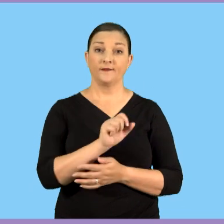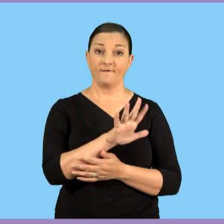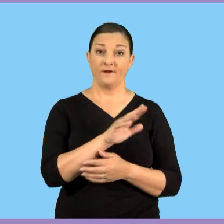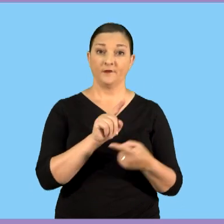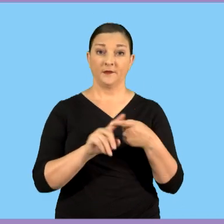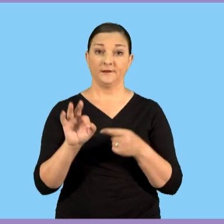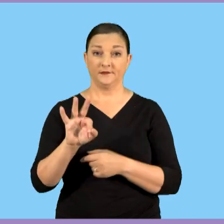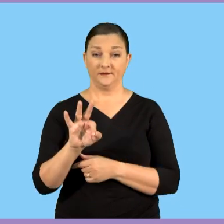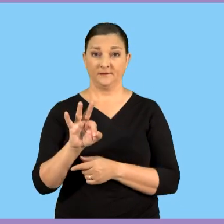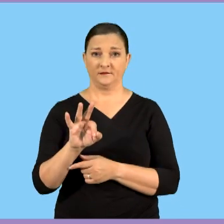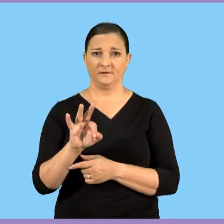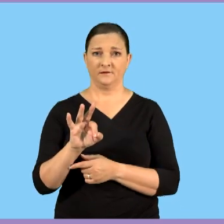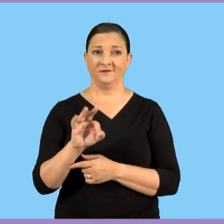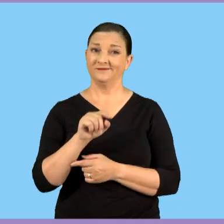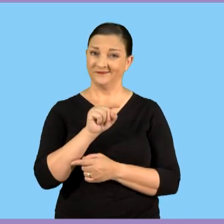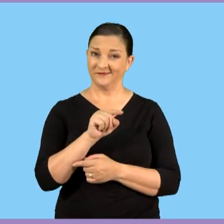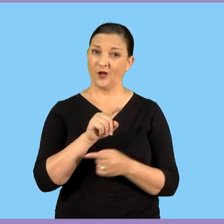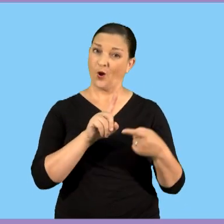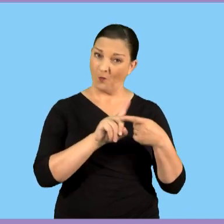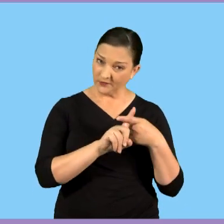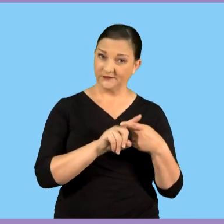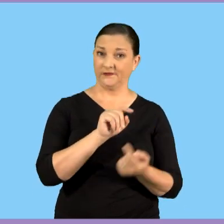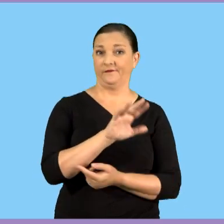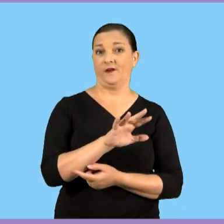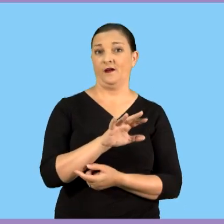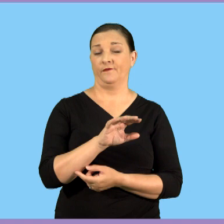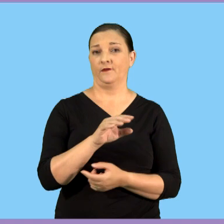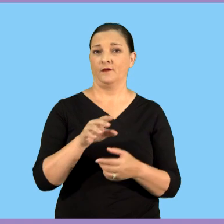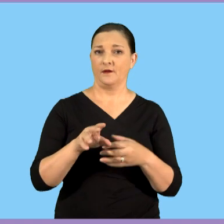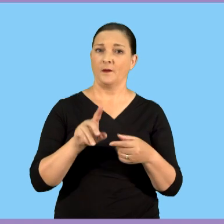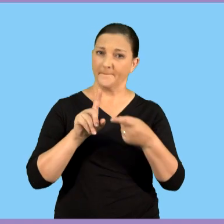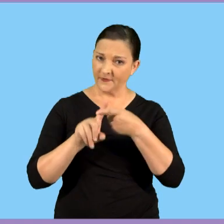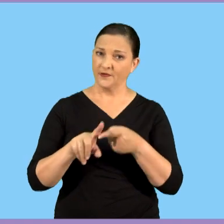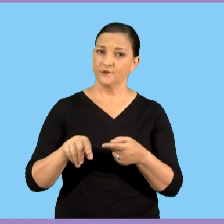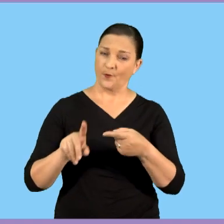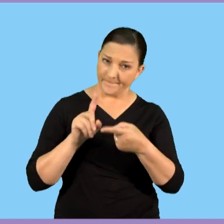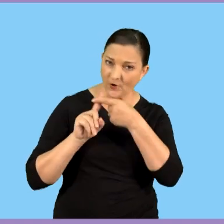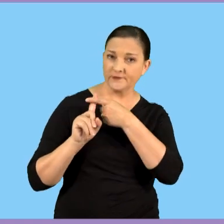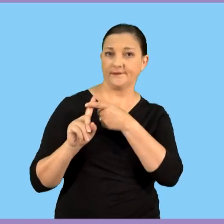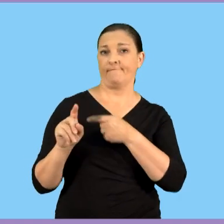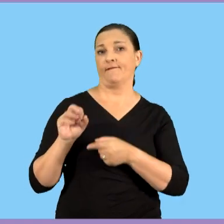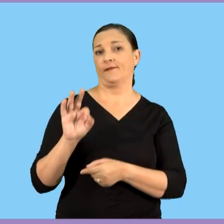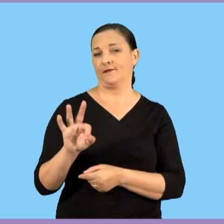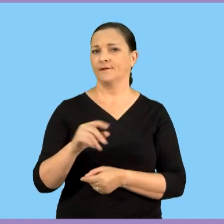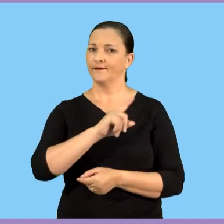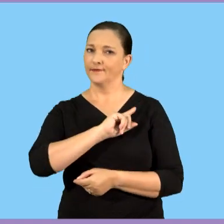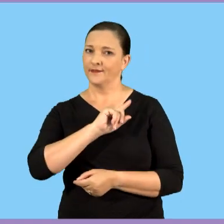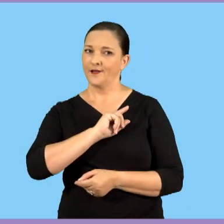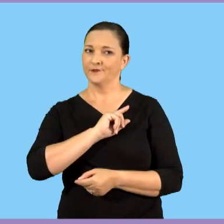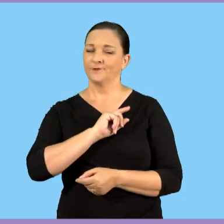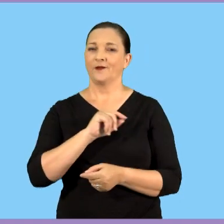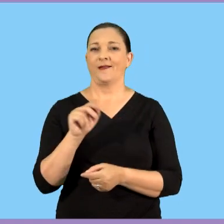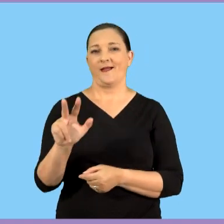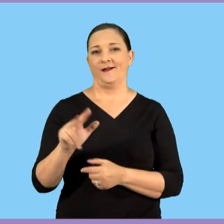5 plus 3, and this is of course a positive 5 plus a positive 3, and the answer there is going to be